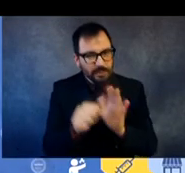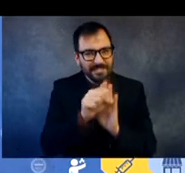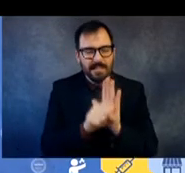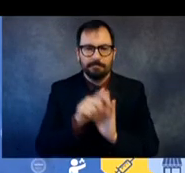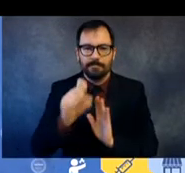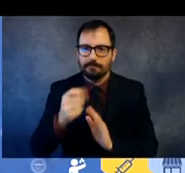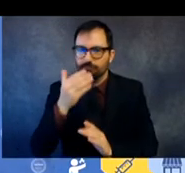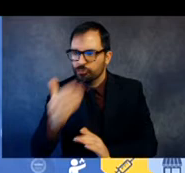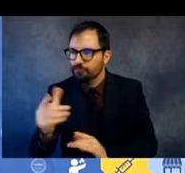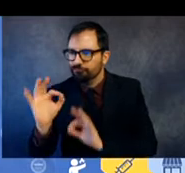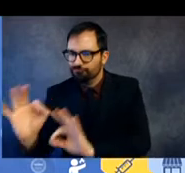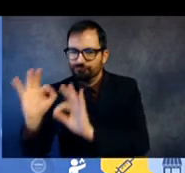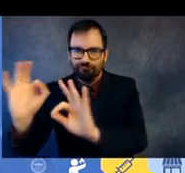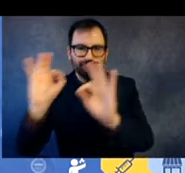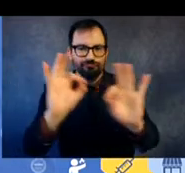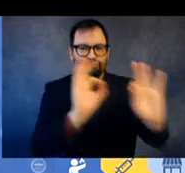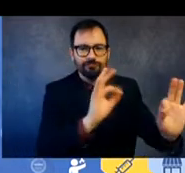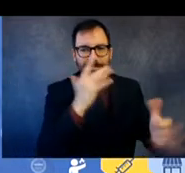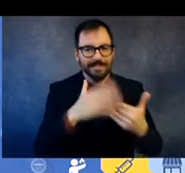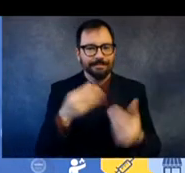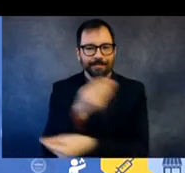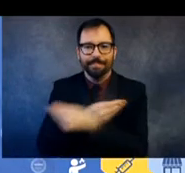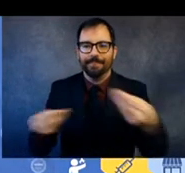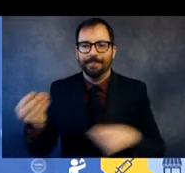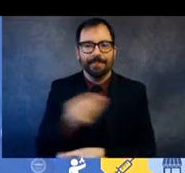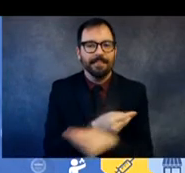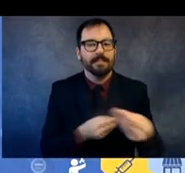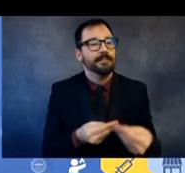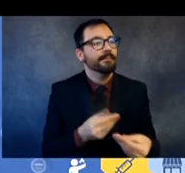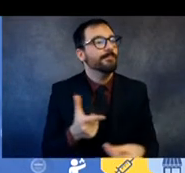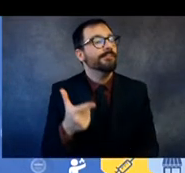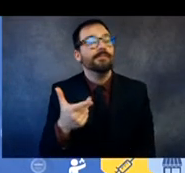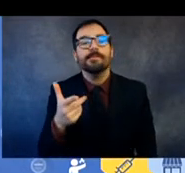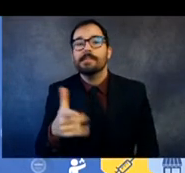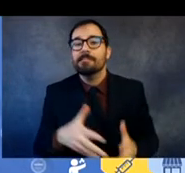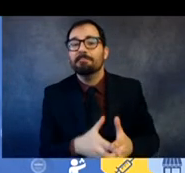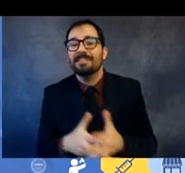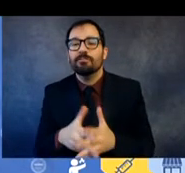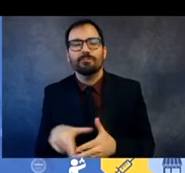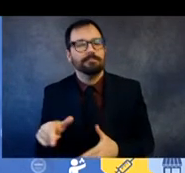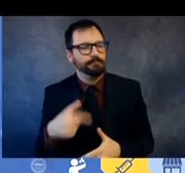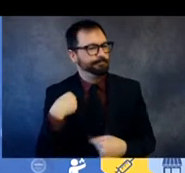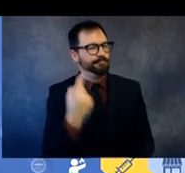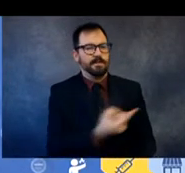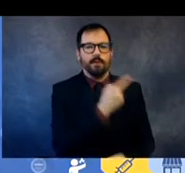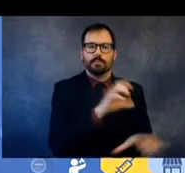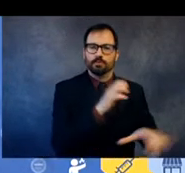place. And then we've got to do what America has always done, and that is to